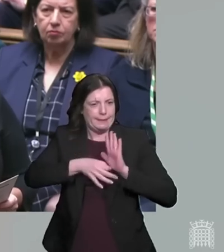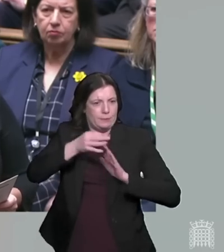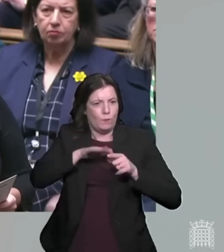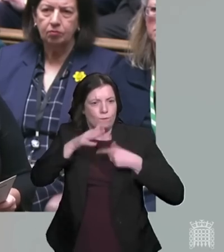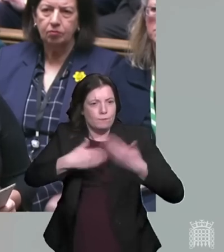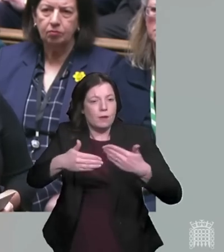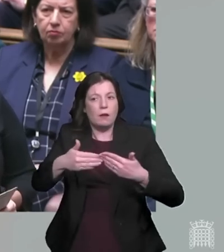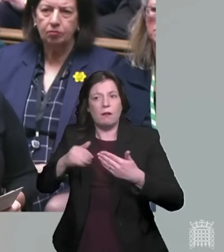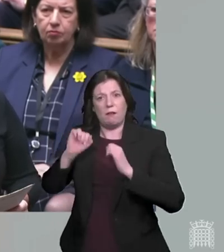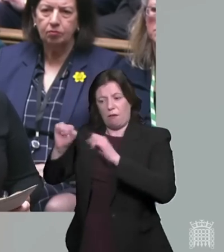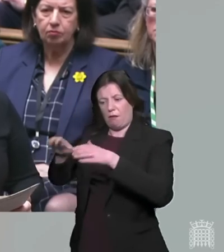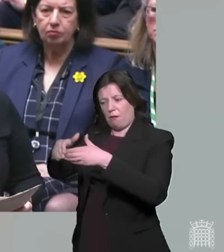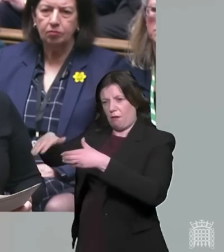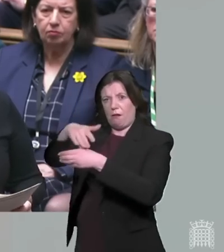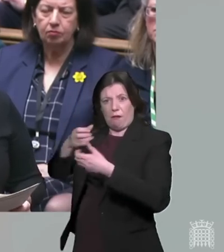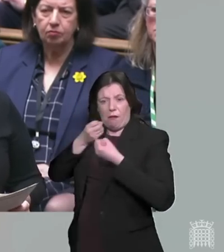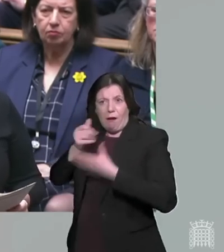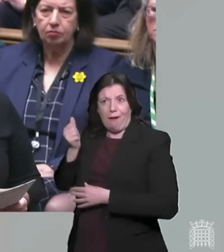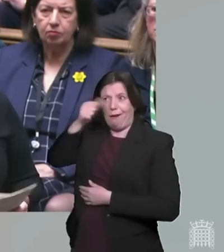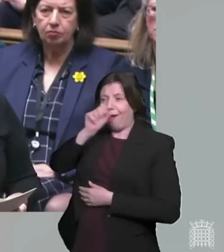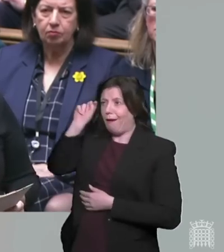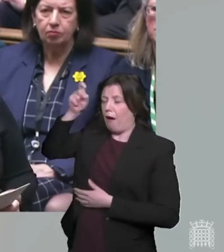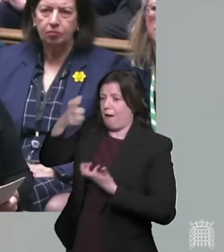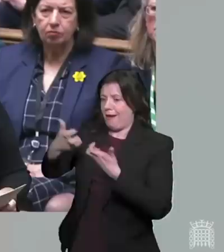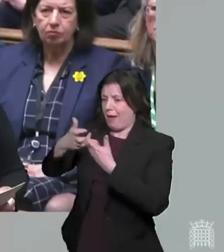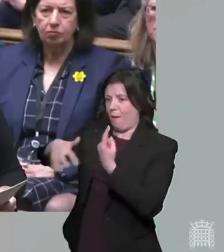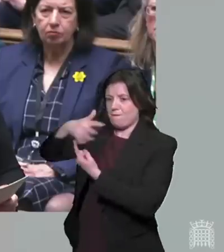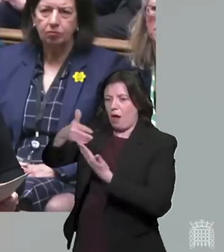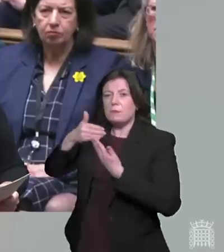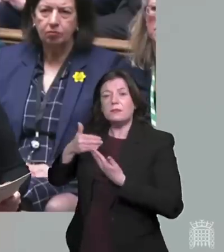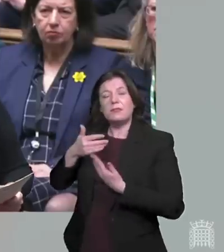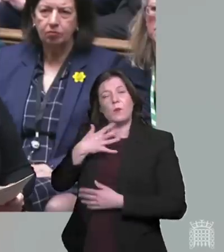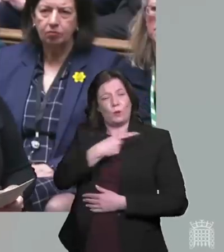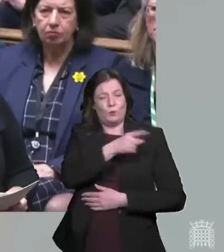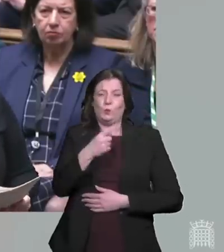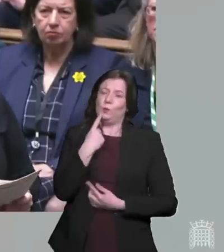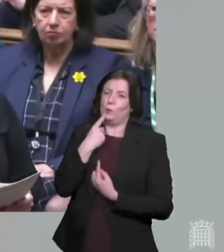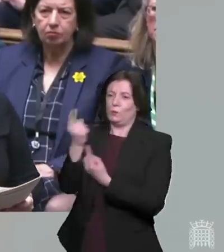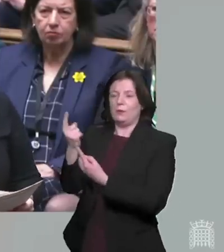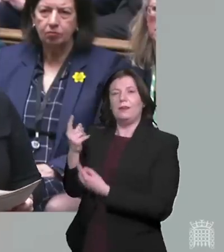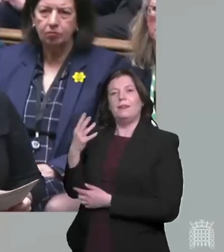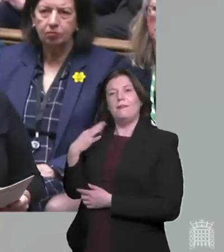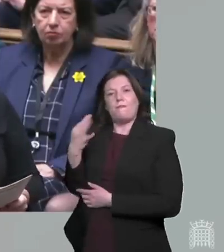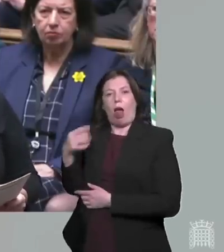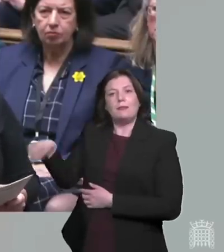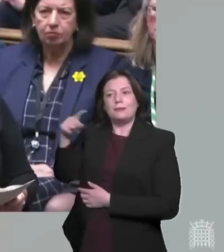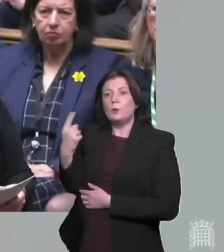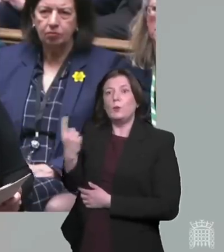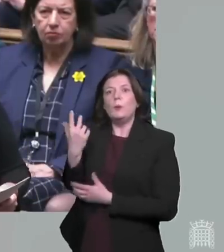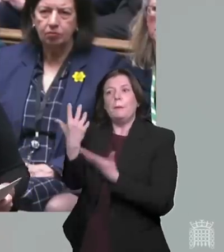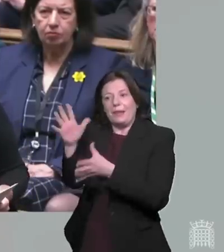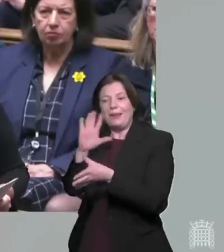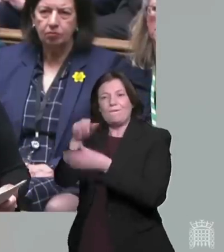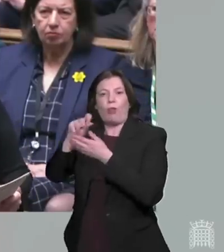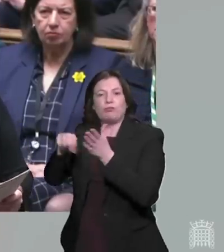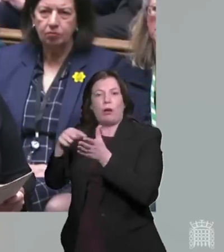people agency. Will my right honourable friend join me in congratulating all the volunteers, including Ben, Izzy and Mark, on their award, and does